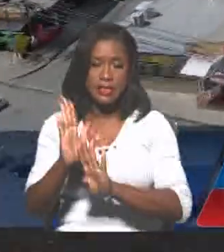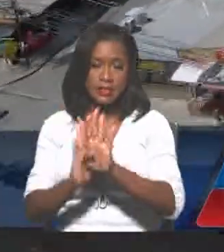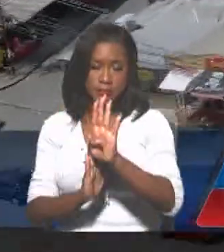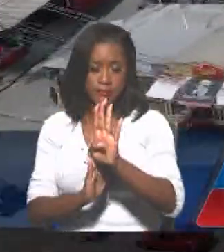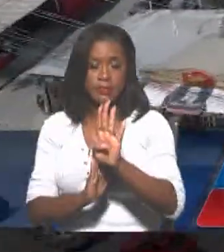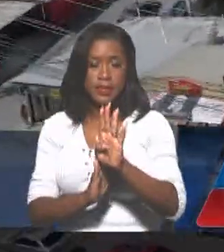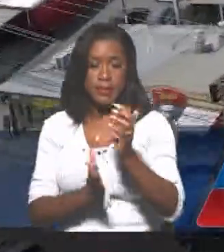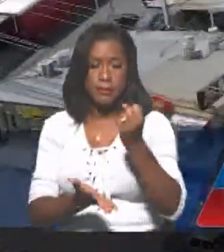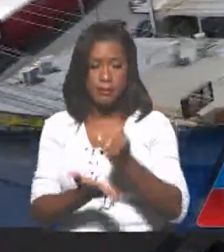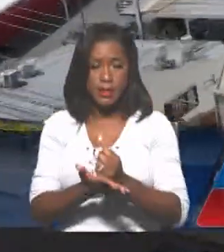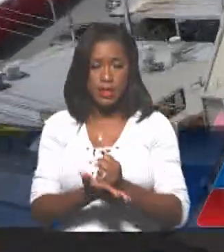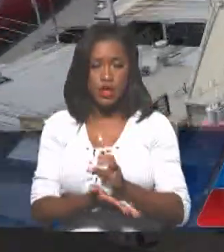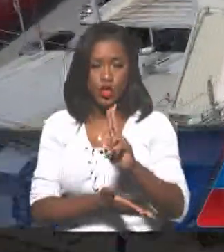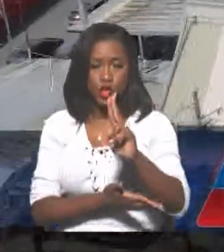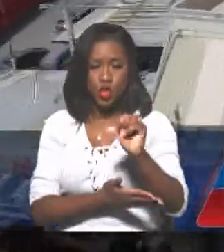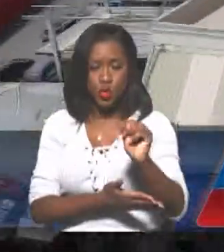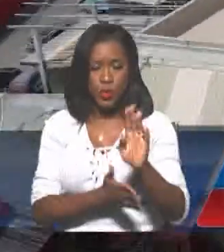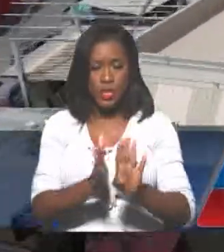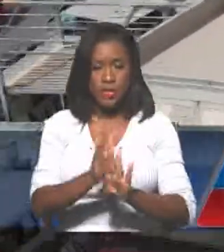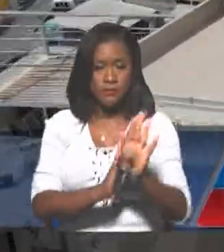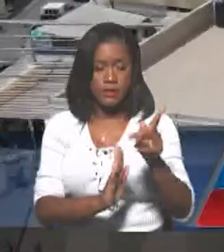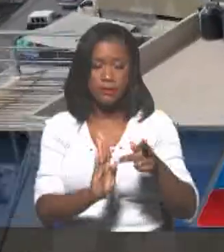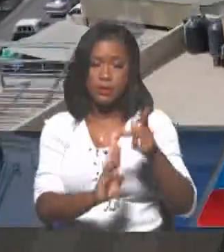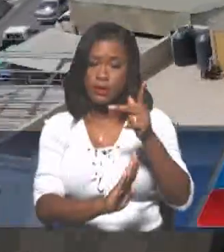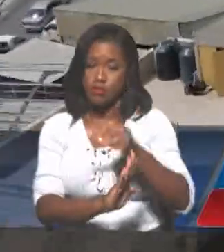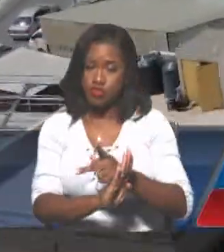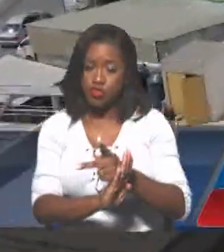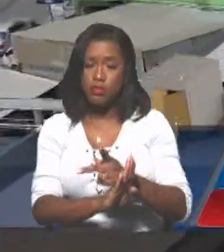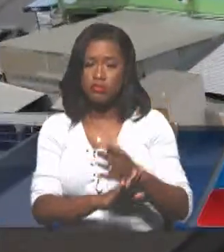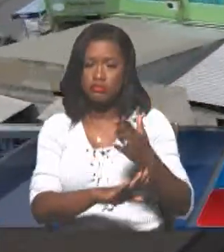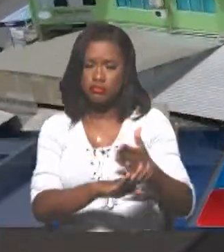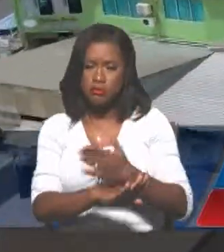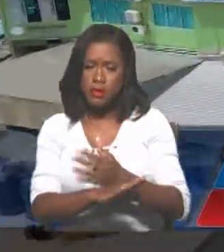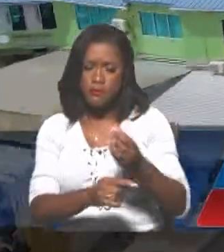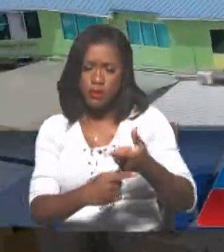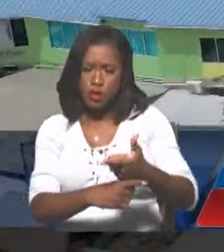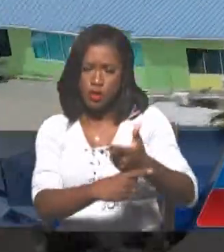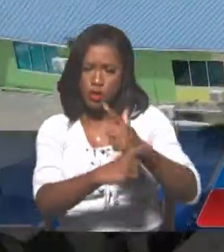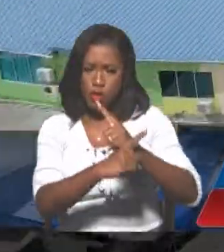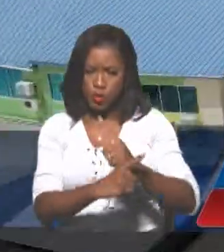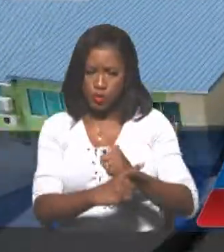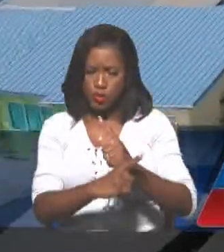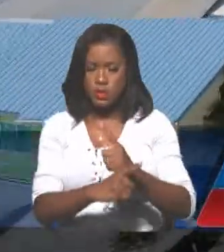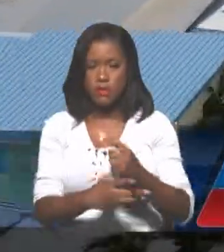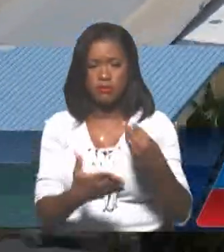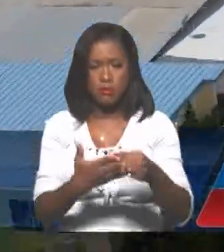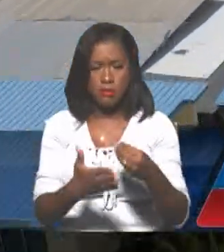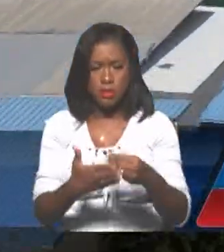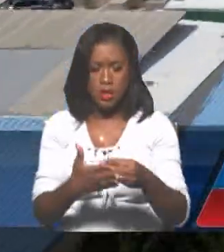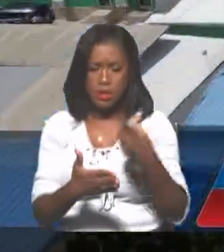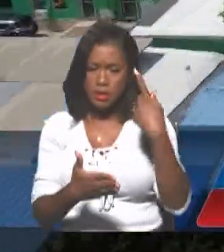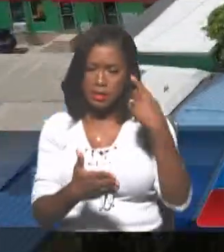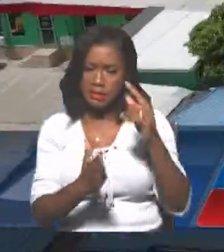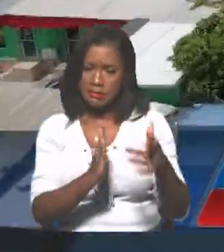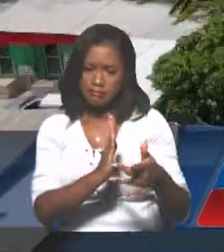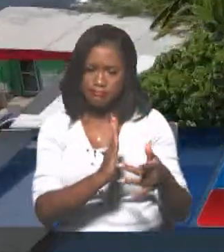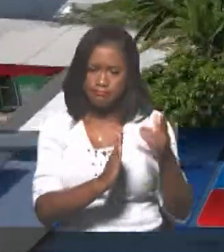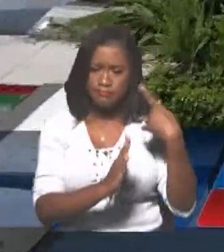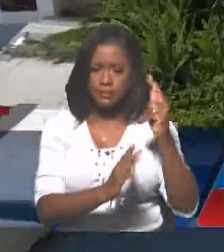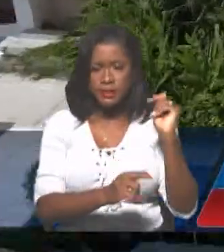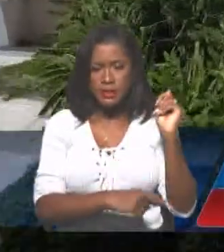and the United Nations Development Program towards enhancing access to loans, grant funding, and technical